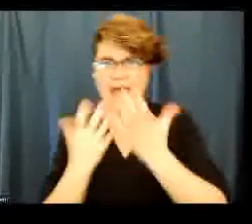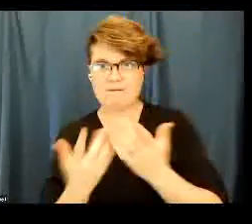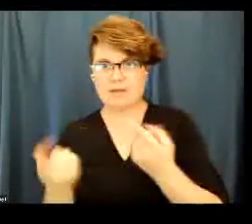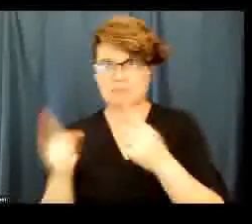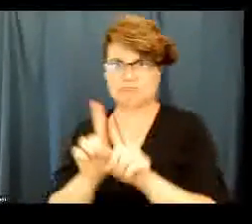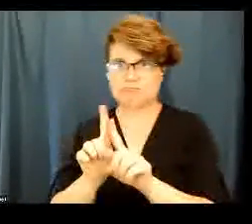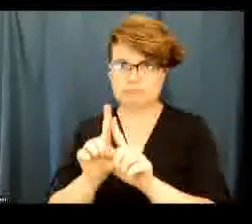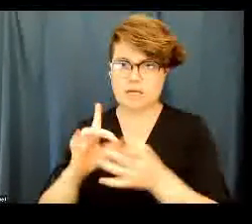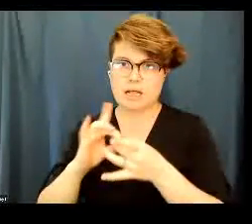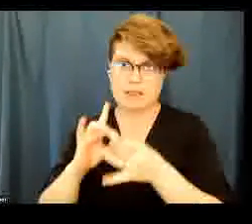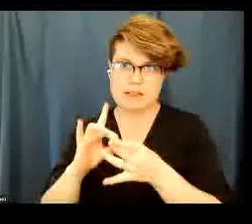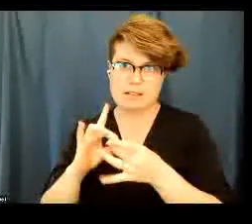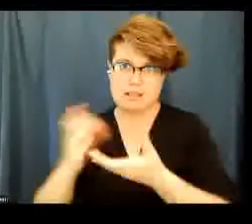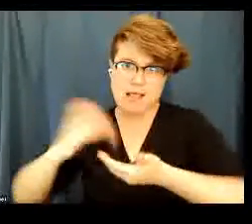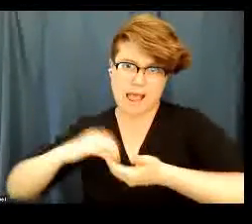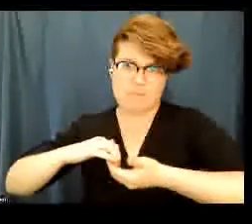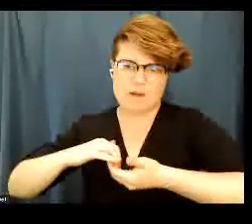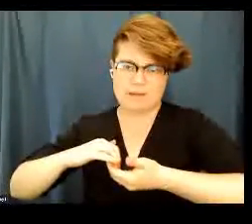collaboration point.